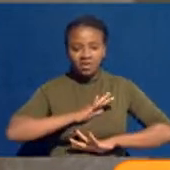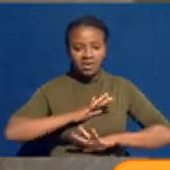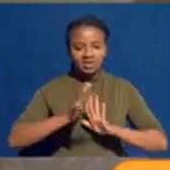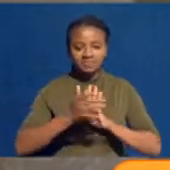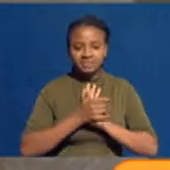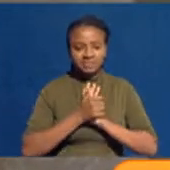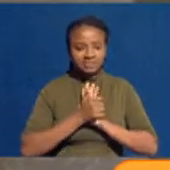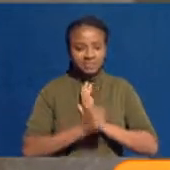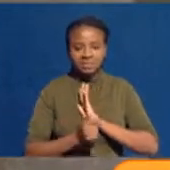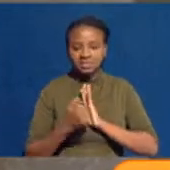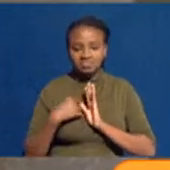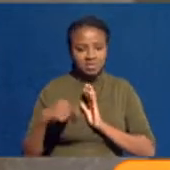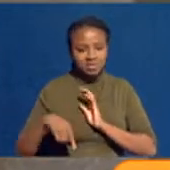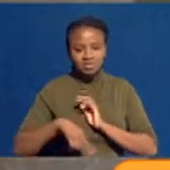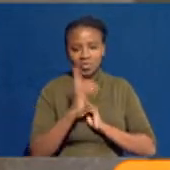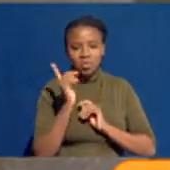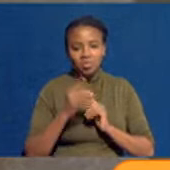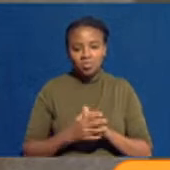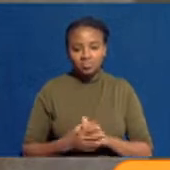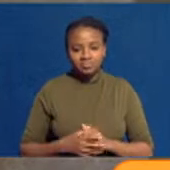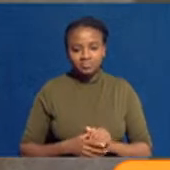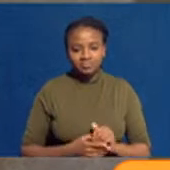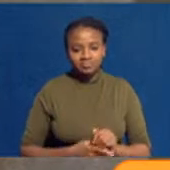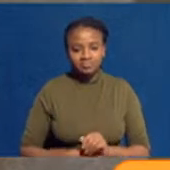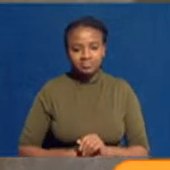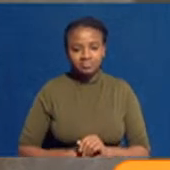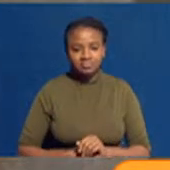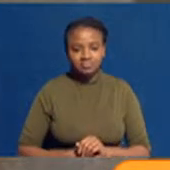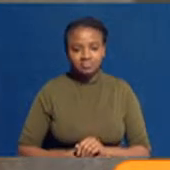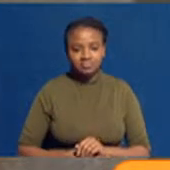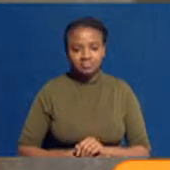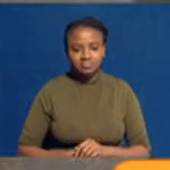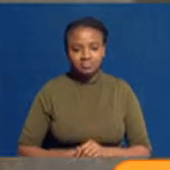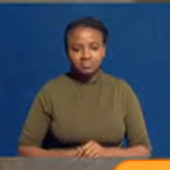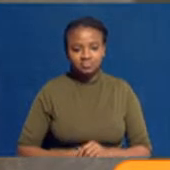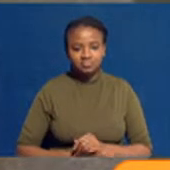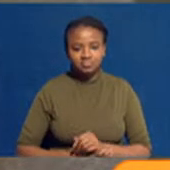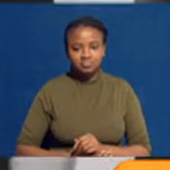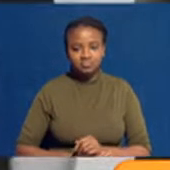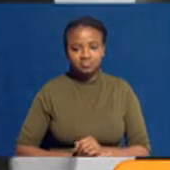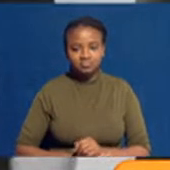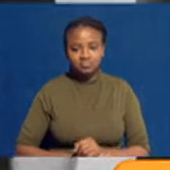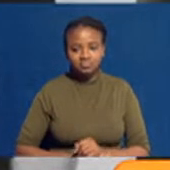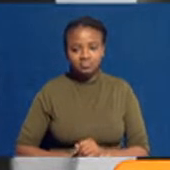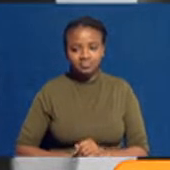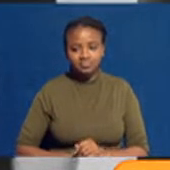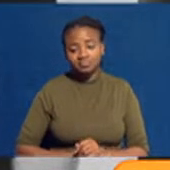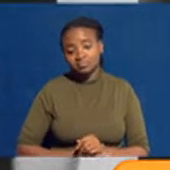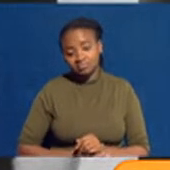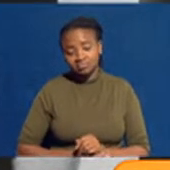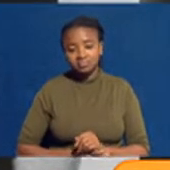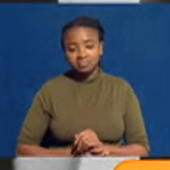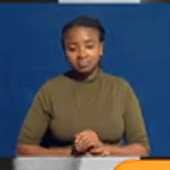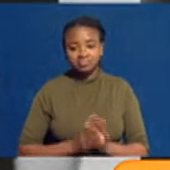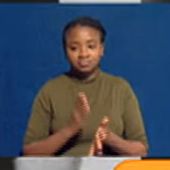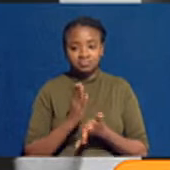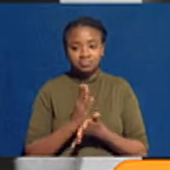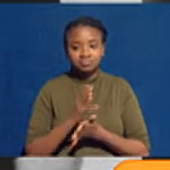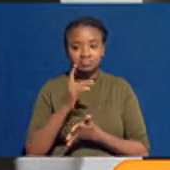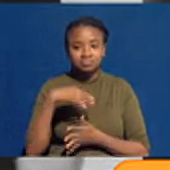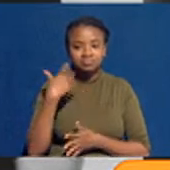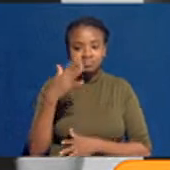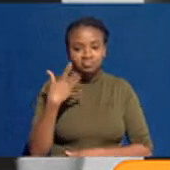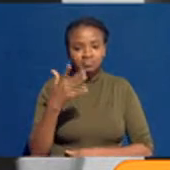go. What can they say? They can say no. But they can't say yes if you don't apply, can they? Though the dream of space flight had already